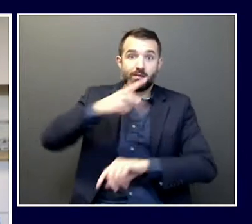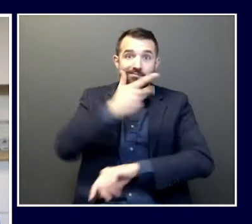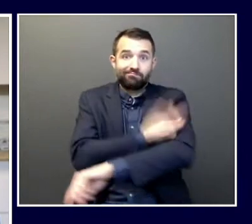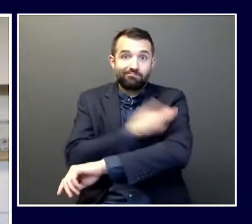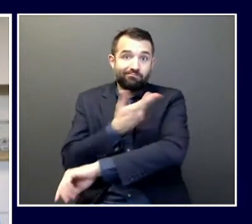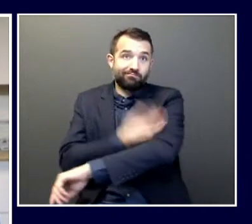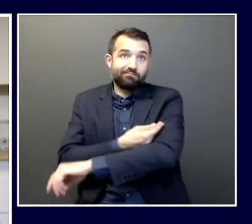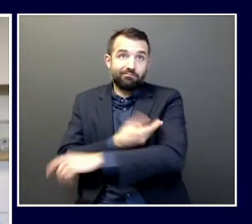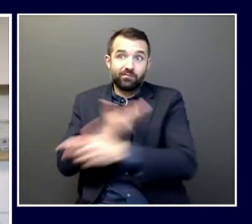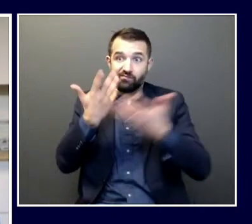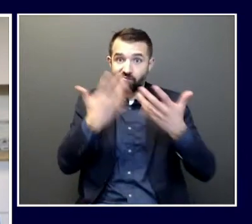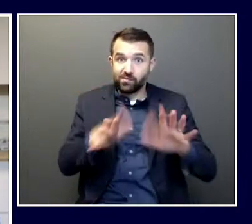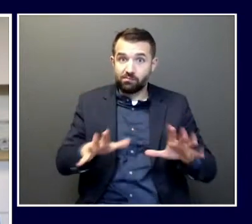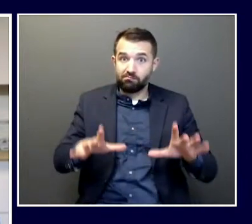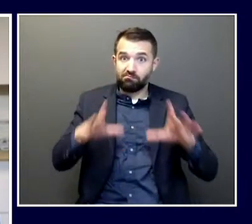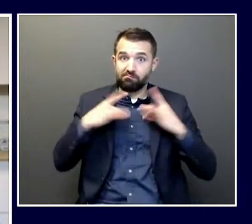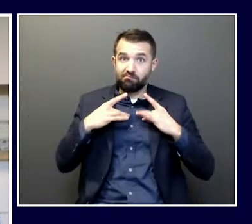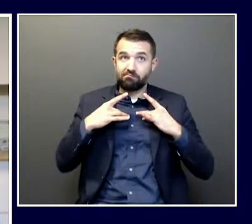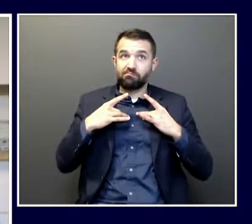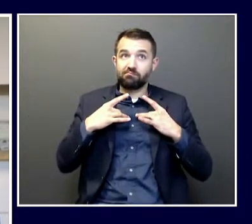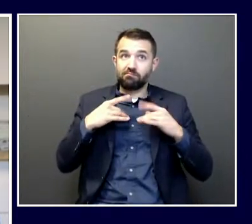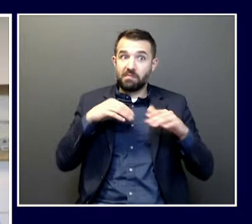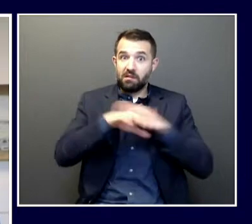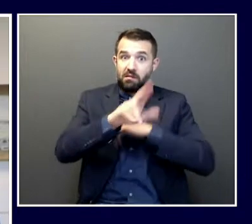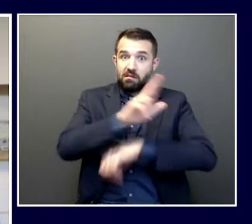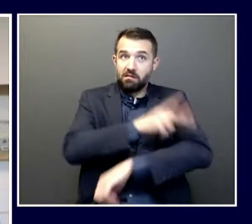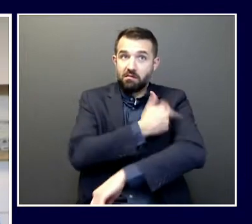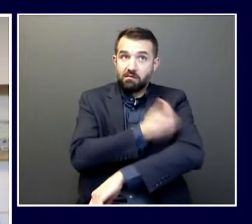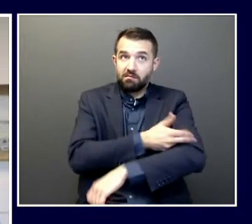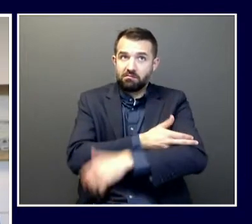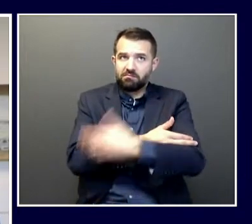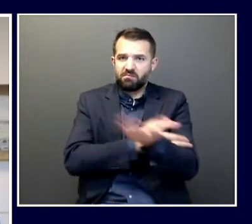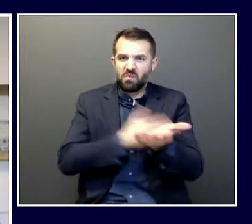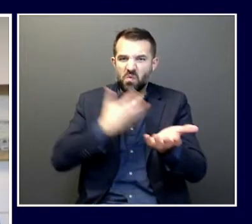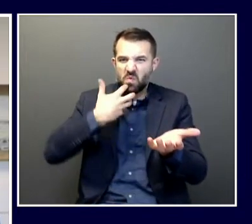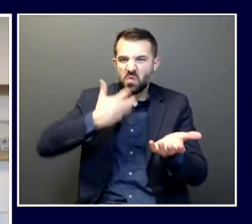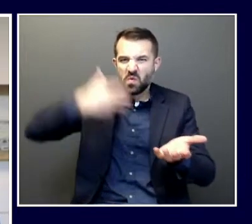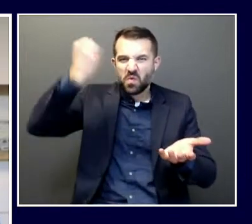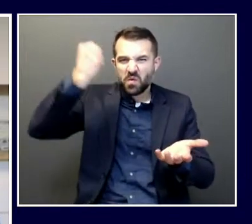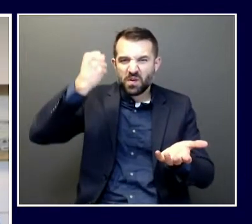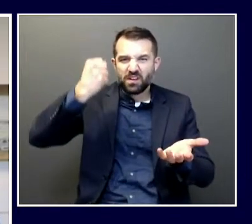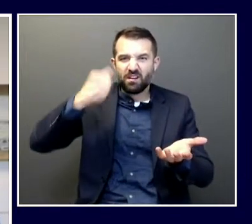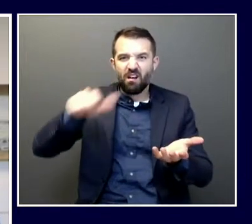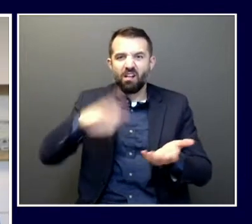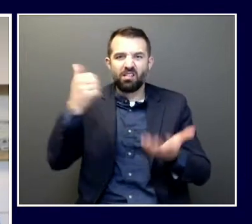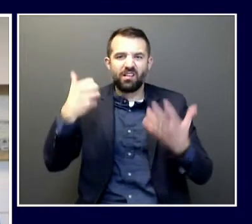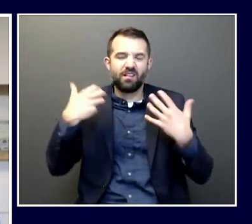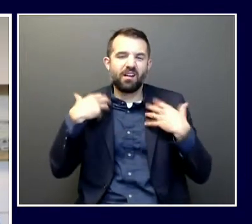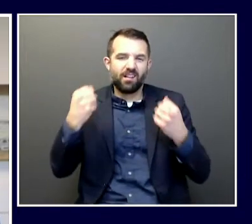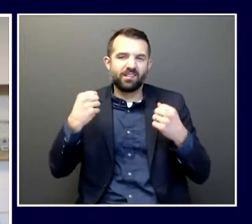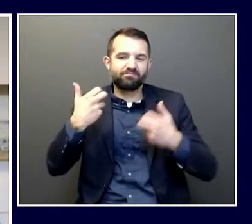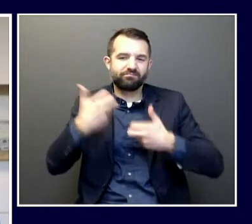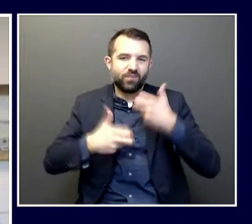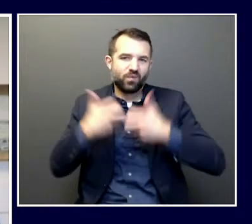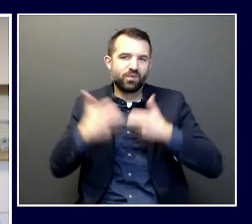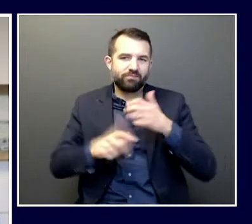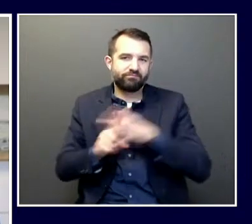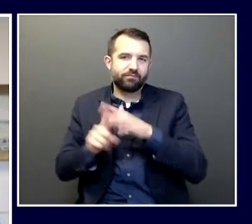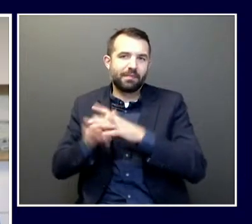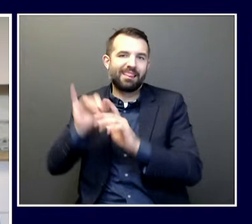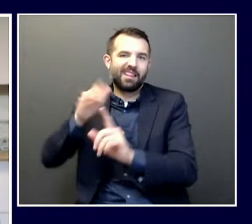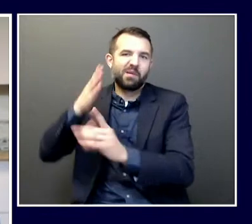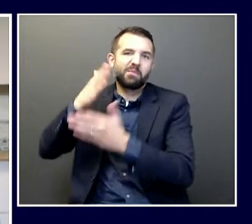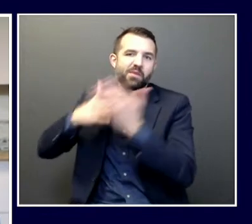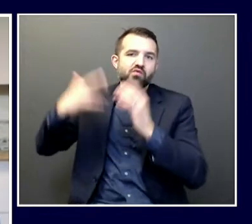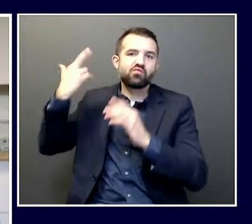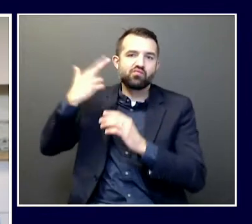that have both been the reason why they may have been more susceptible to COVID, as well as why they may have landed in the hospital. Okay, great.